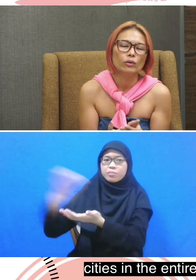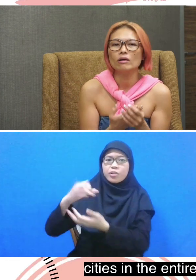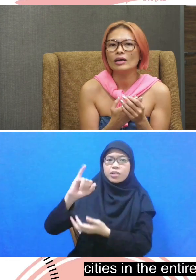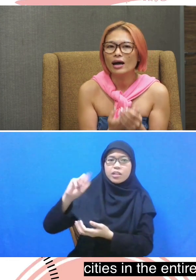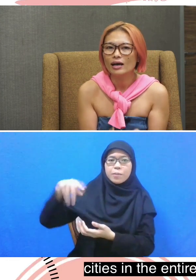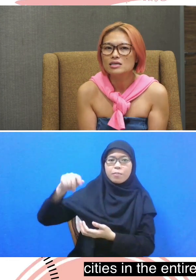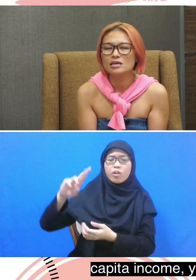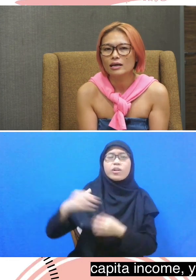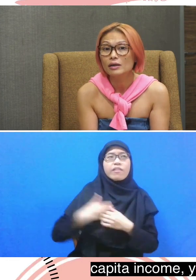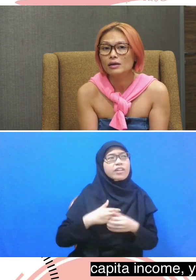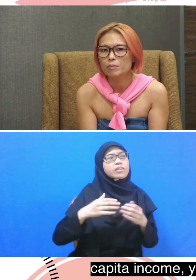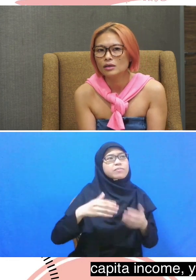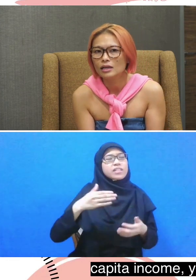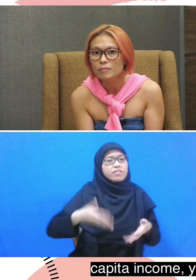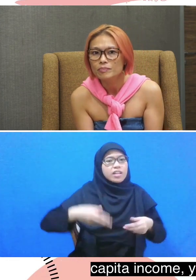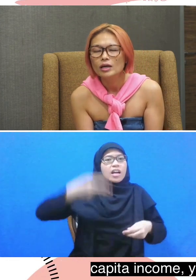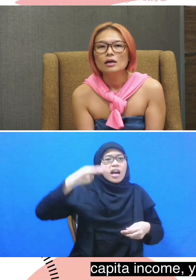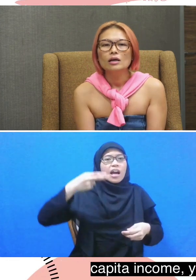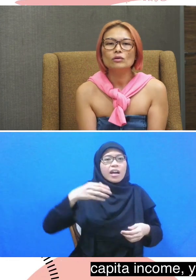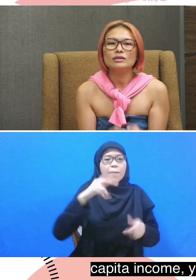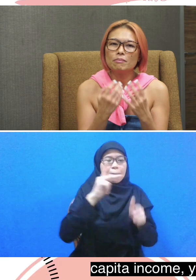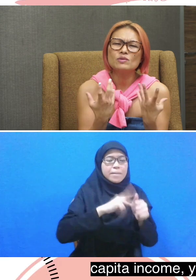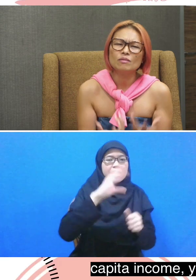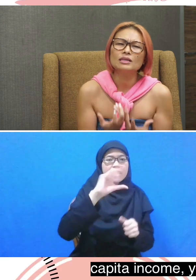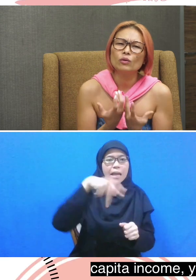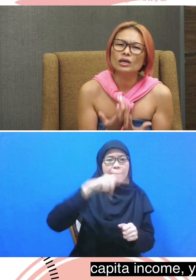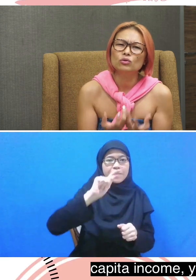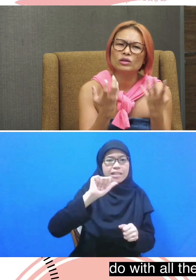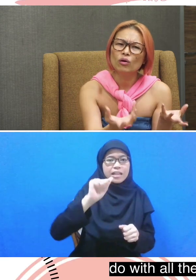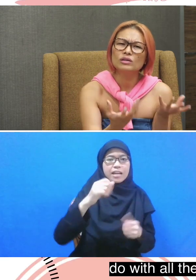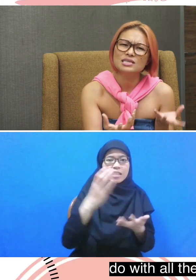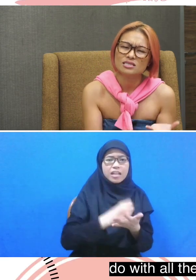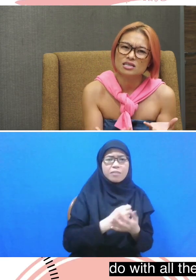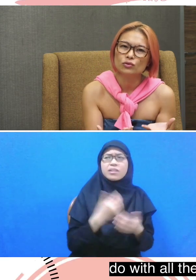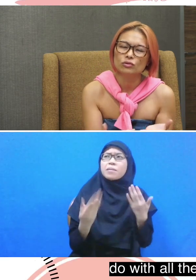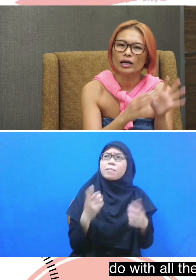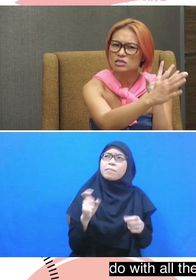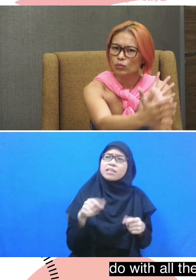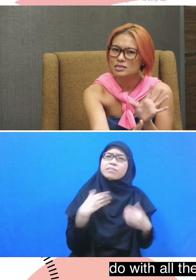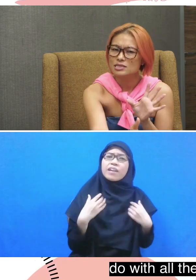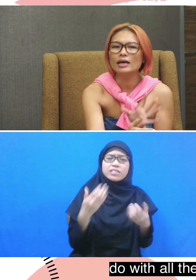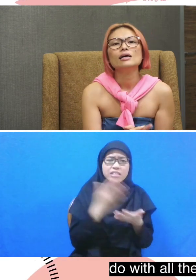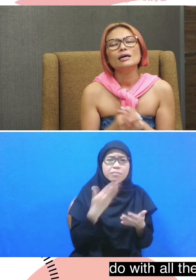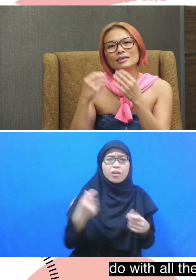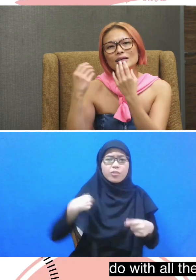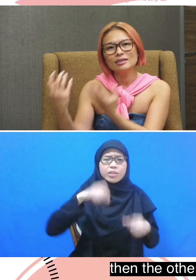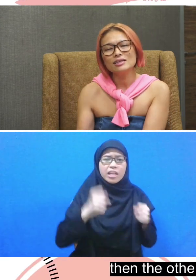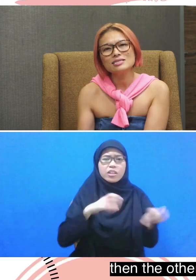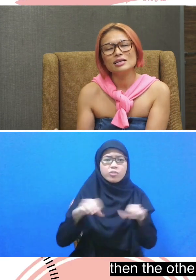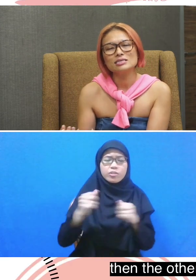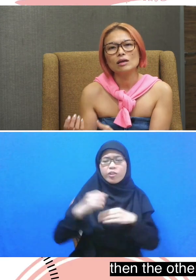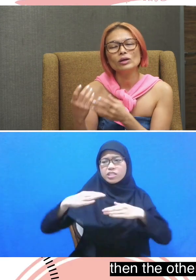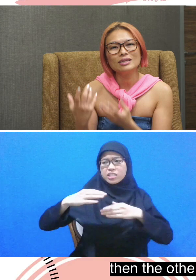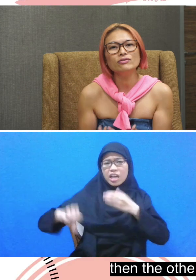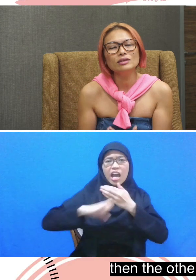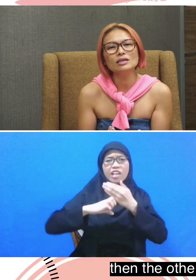know, we're one of the highest per capita income. You know, there must be something that we can do with all this excess food, right? That's on one side. And then the other side